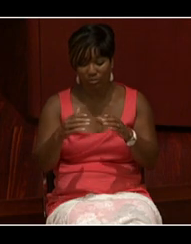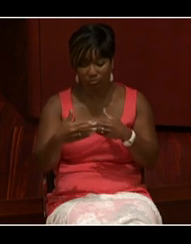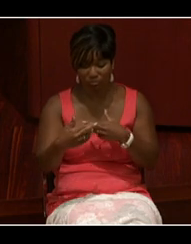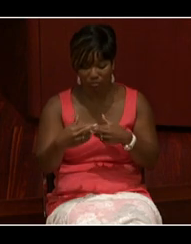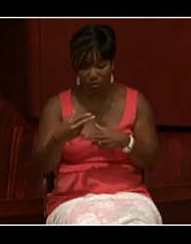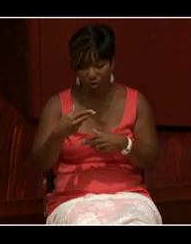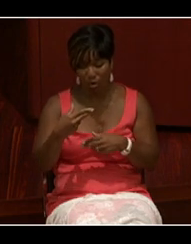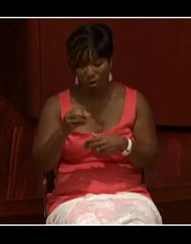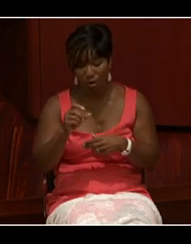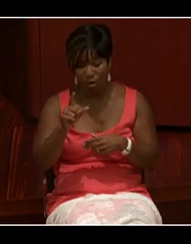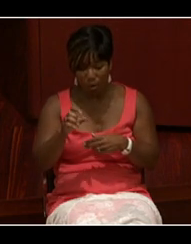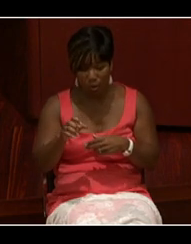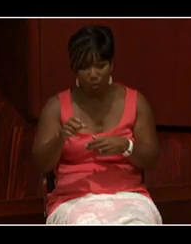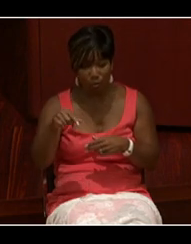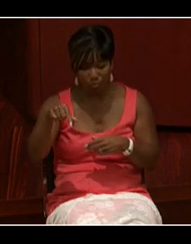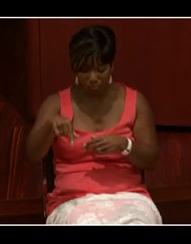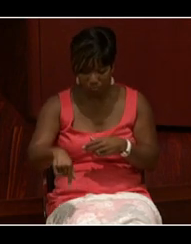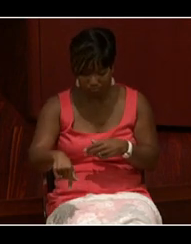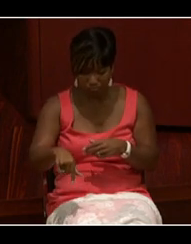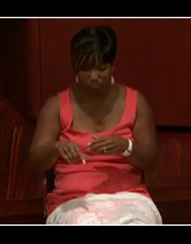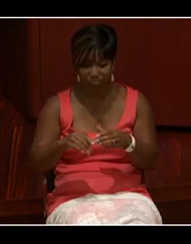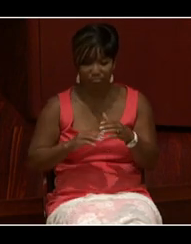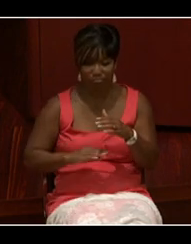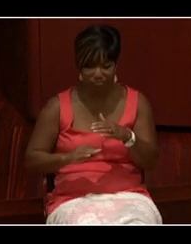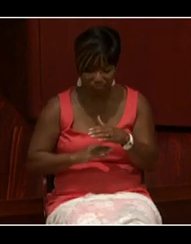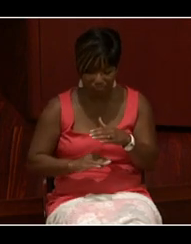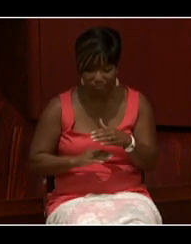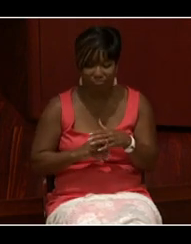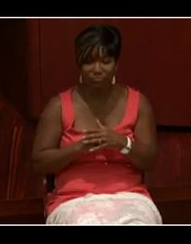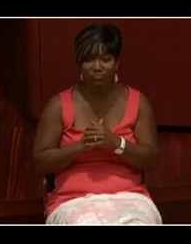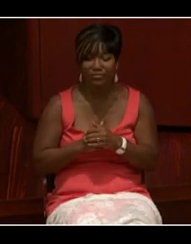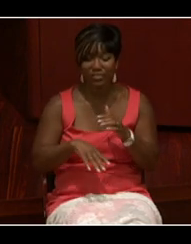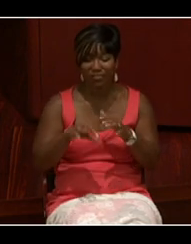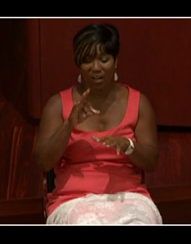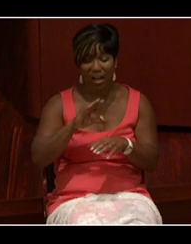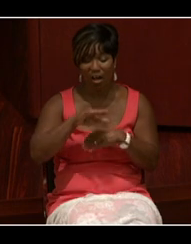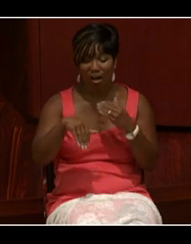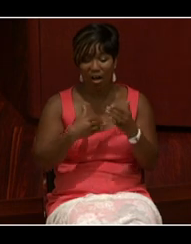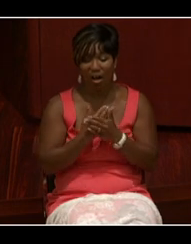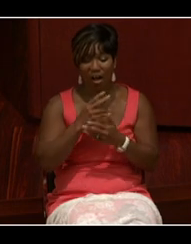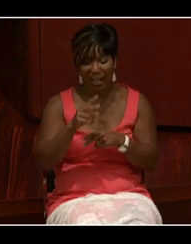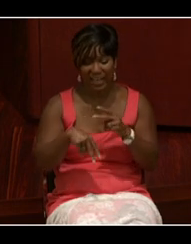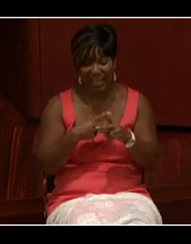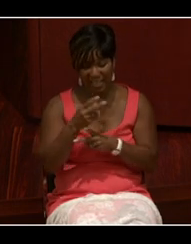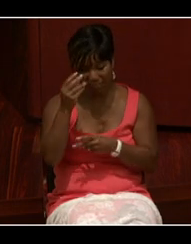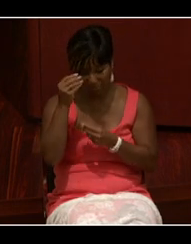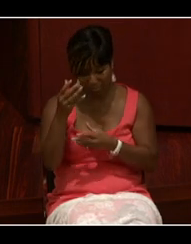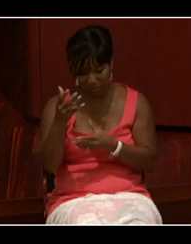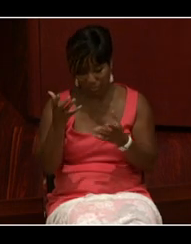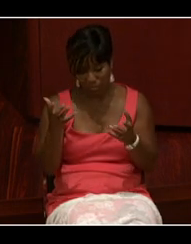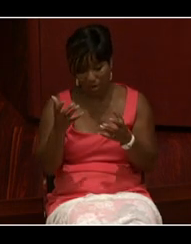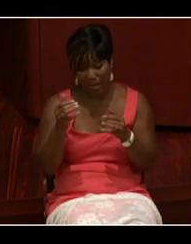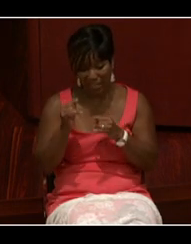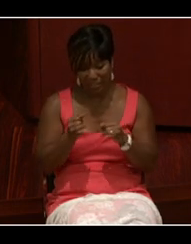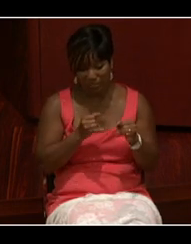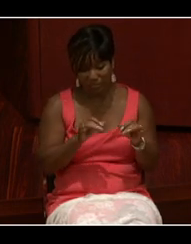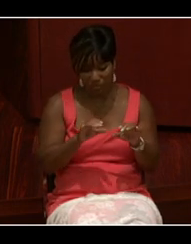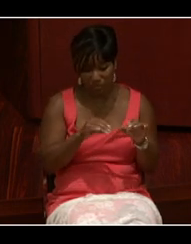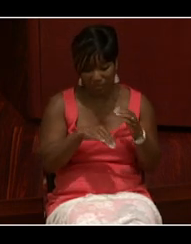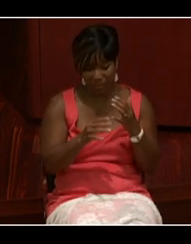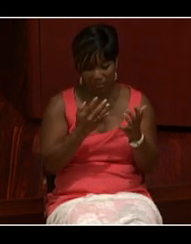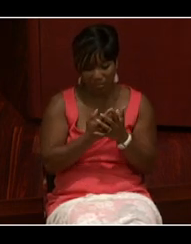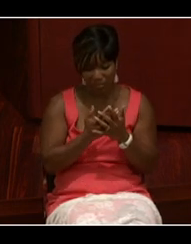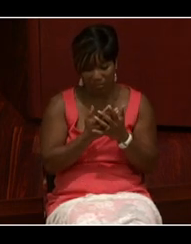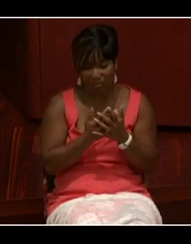hole. So you'll find all kinds of information on what an individual did in the prison. Sometimes